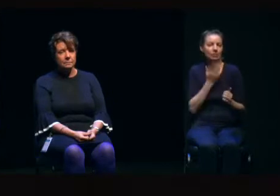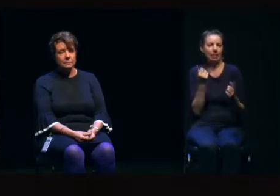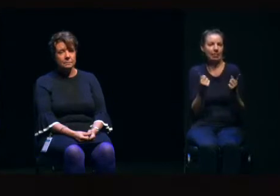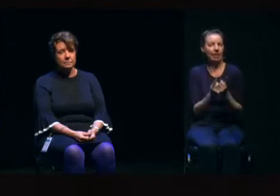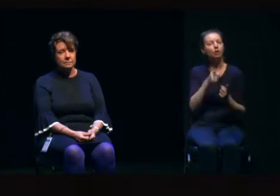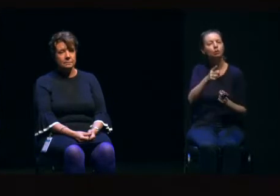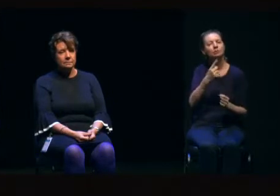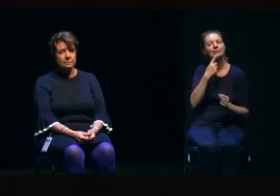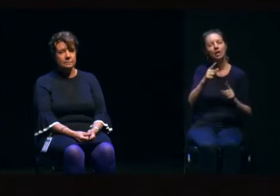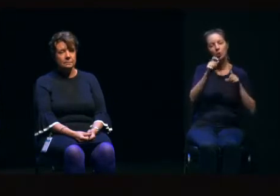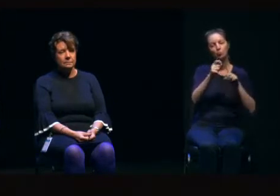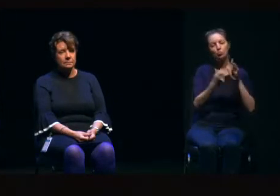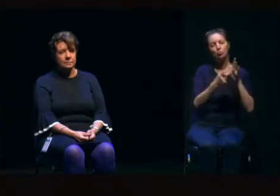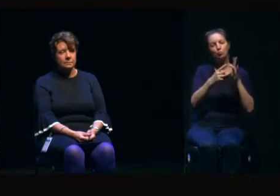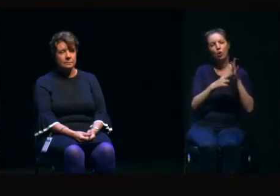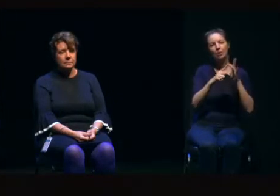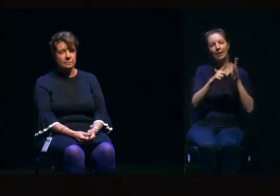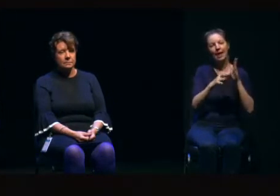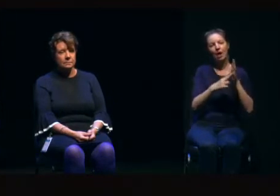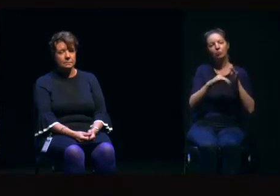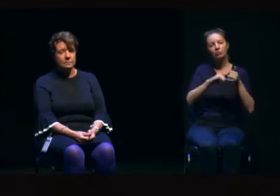fact, the whole question of pronouns was